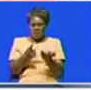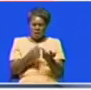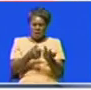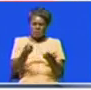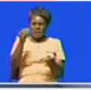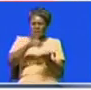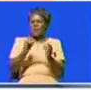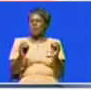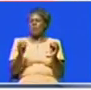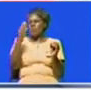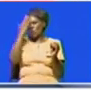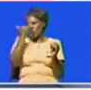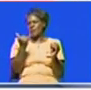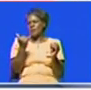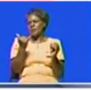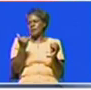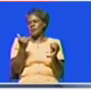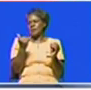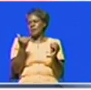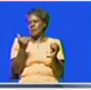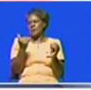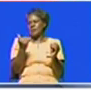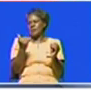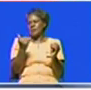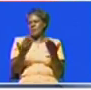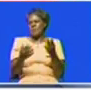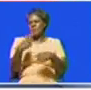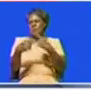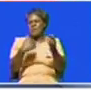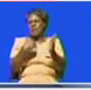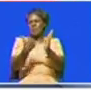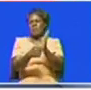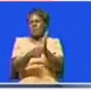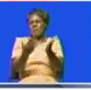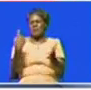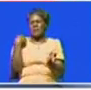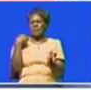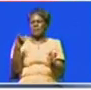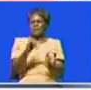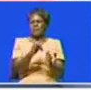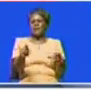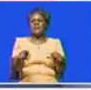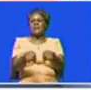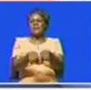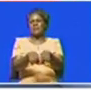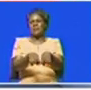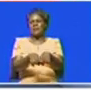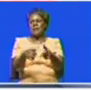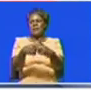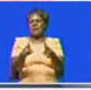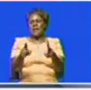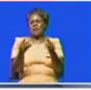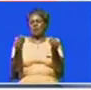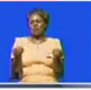votes, for example, that would then say, okay, you know, maybe the processes had a problem, but the numbers remain the same, and we can start to fix